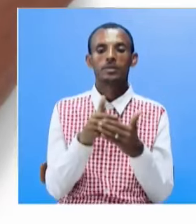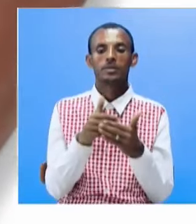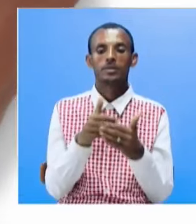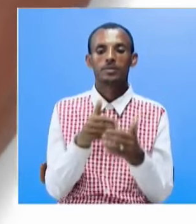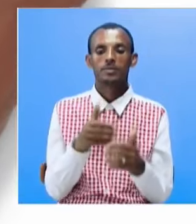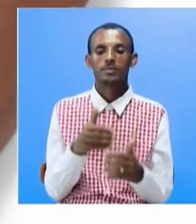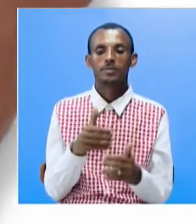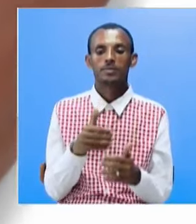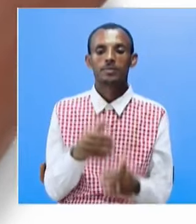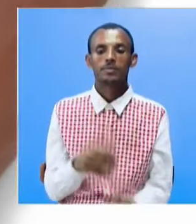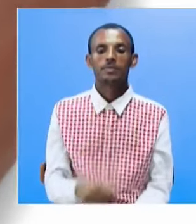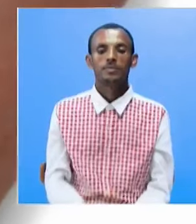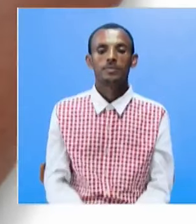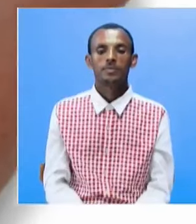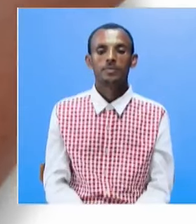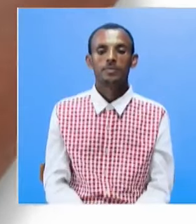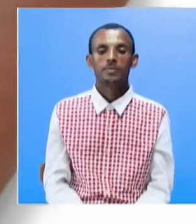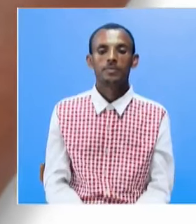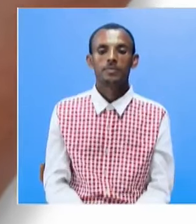corresponding